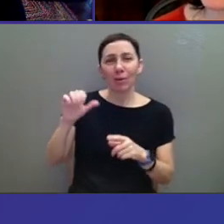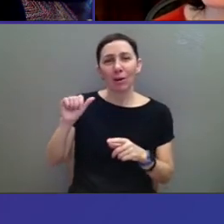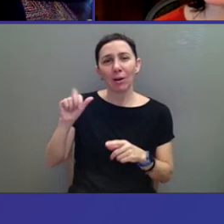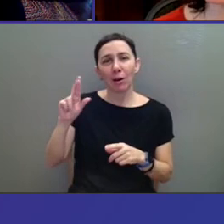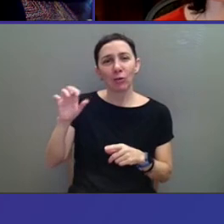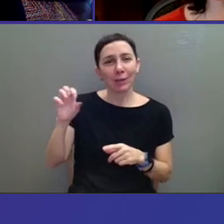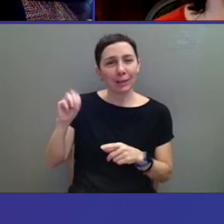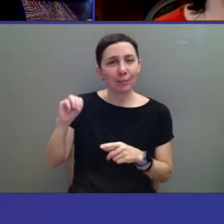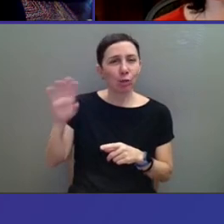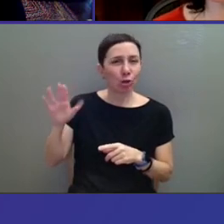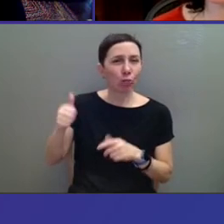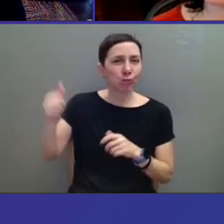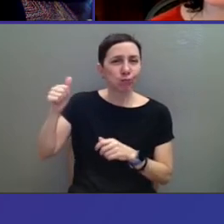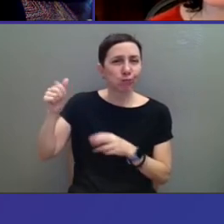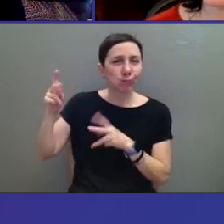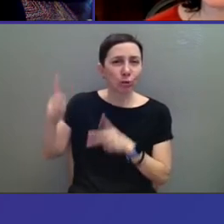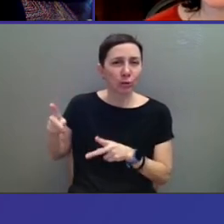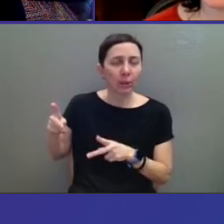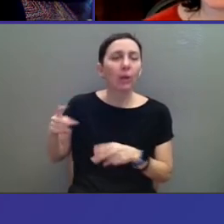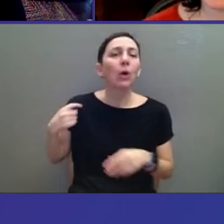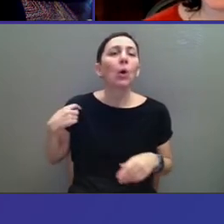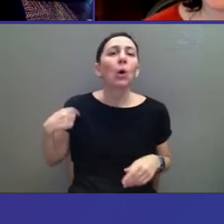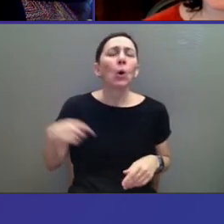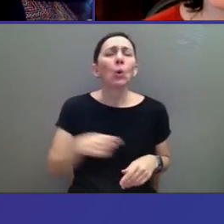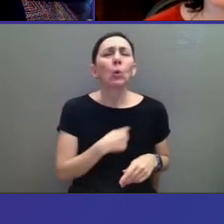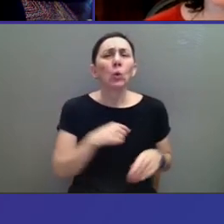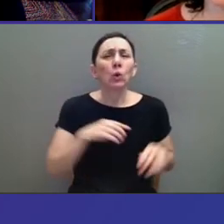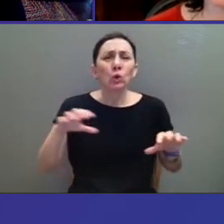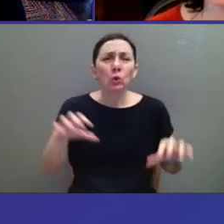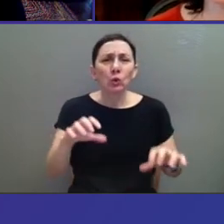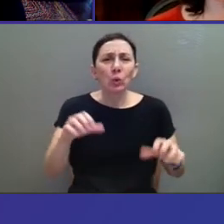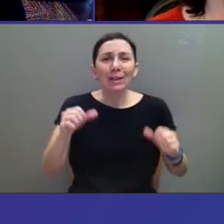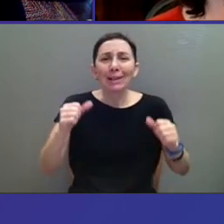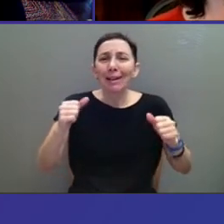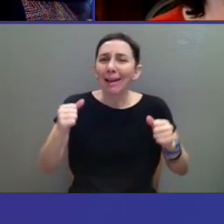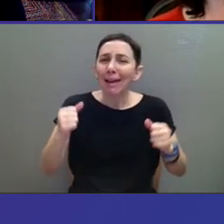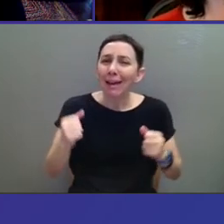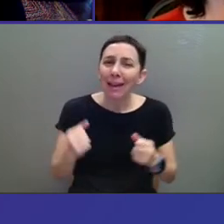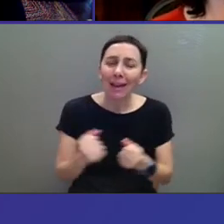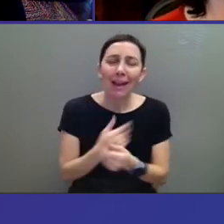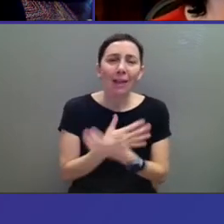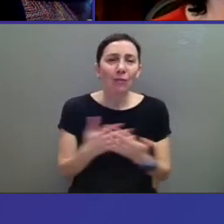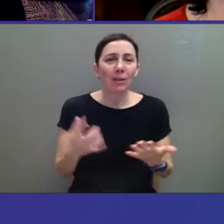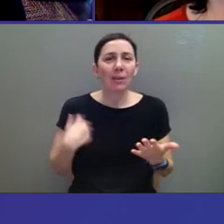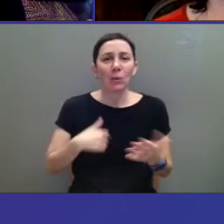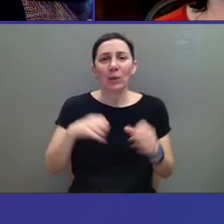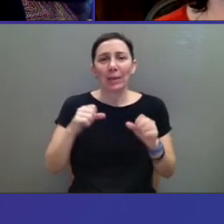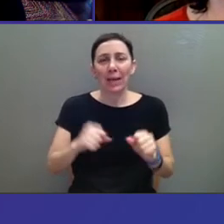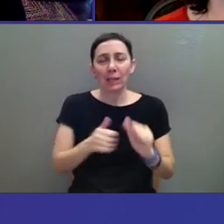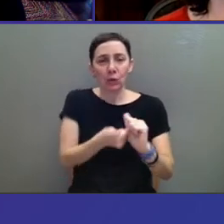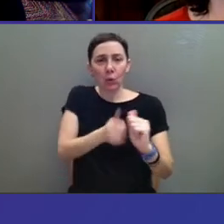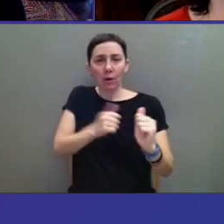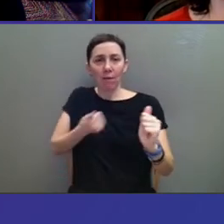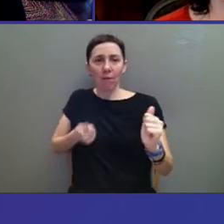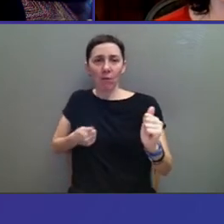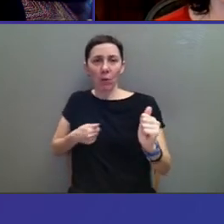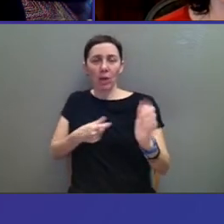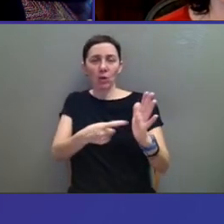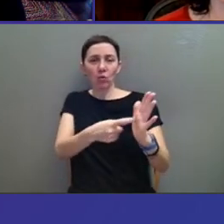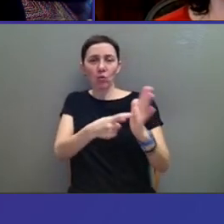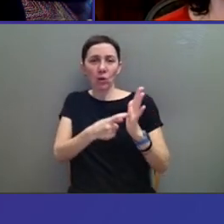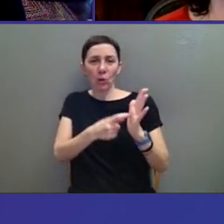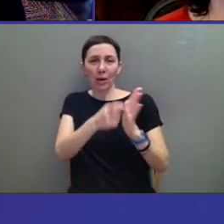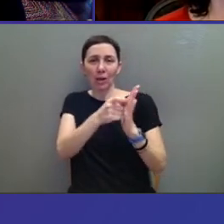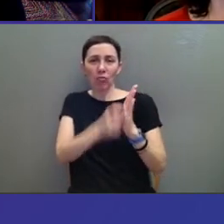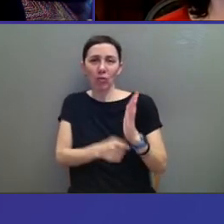while ago, but we are really doing everything we can to move away from written reports. And we, for a number of